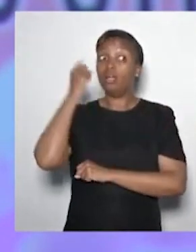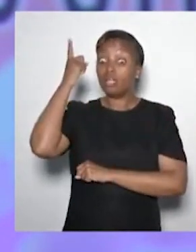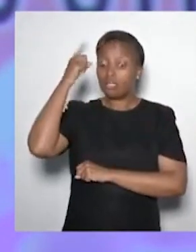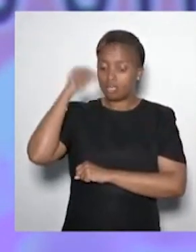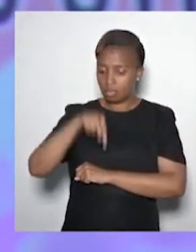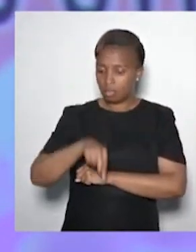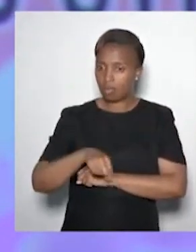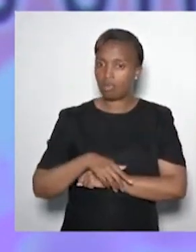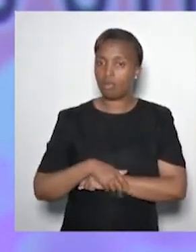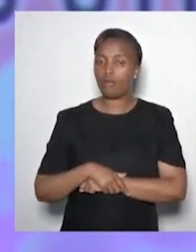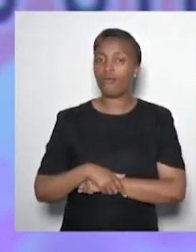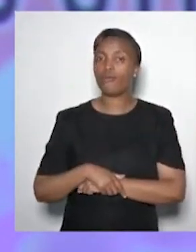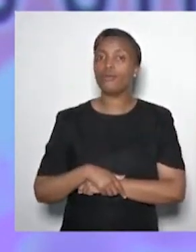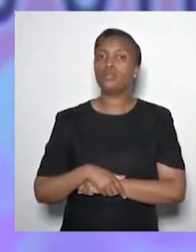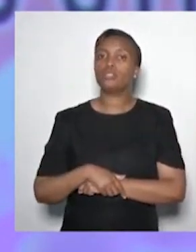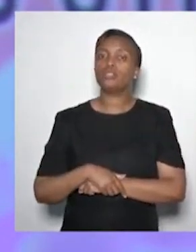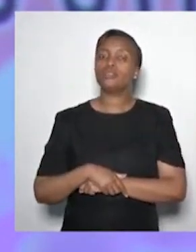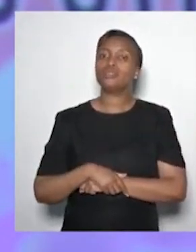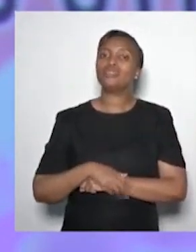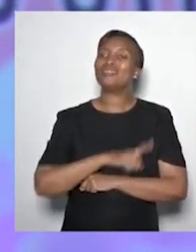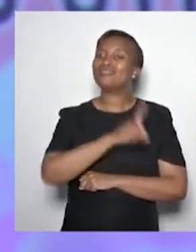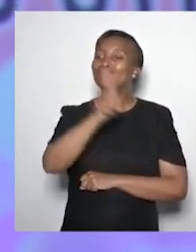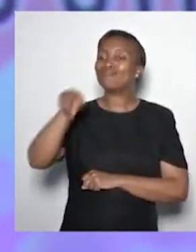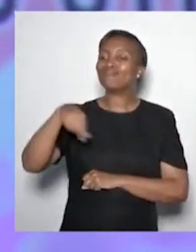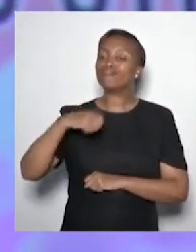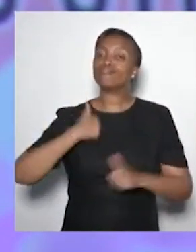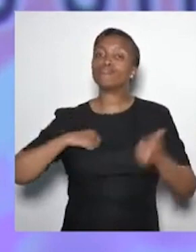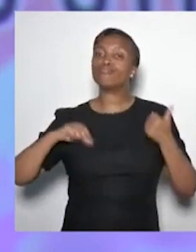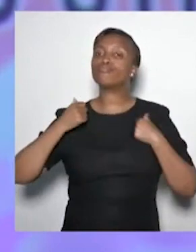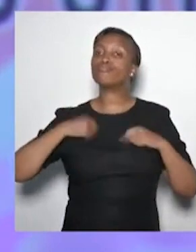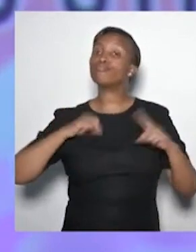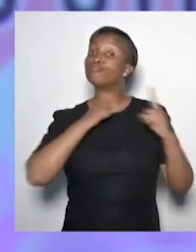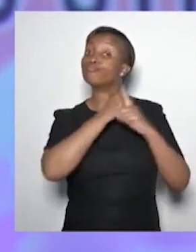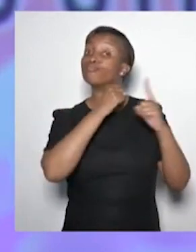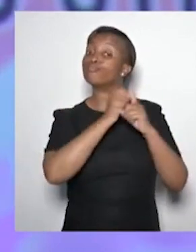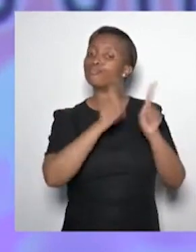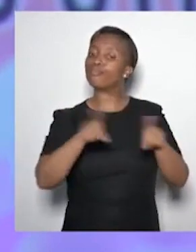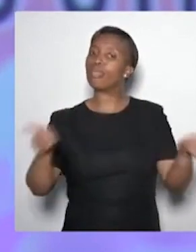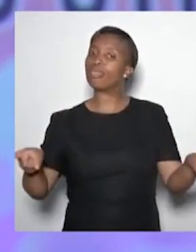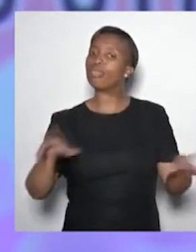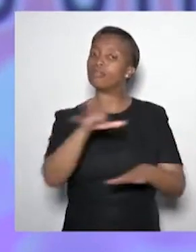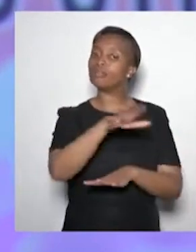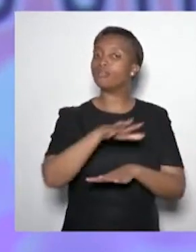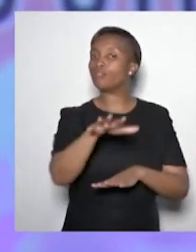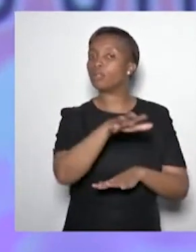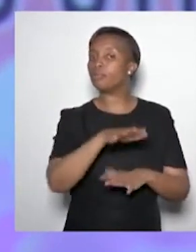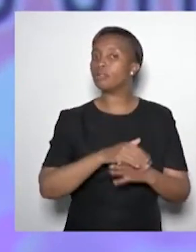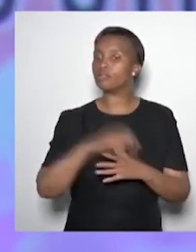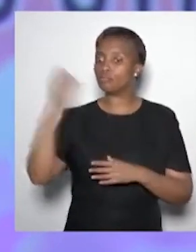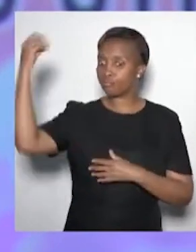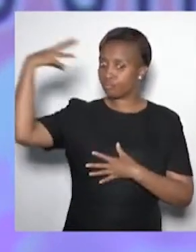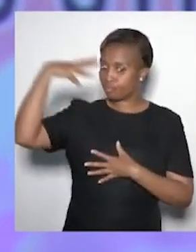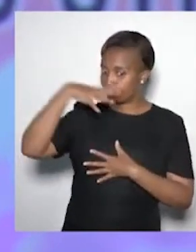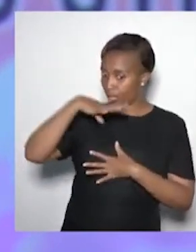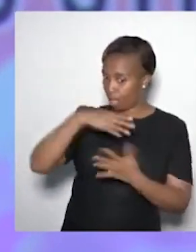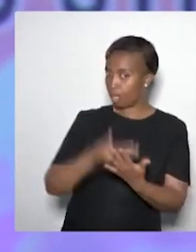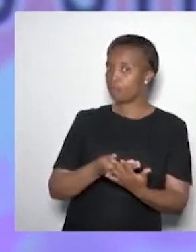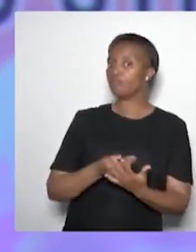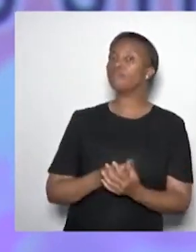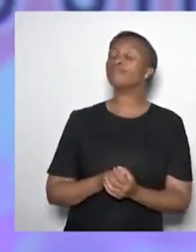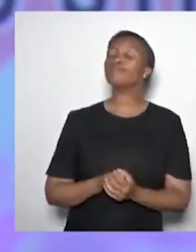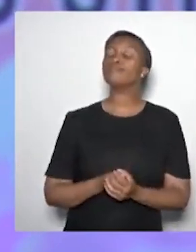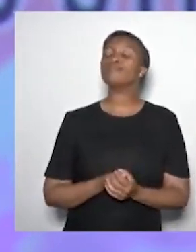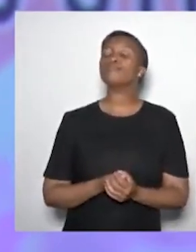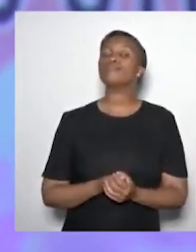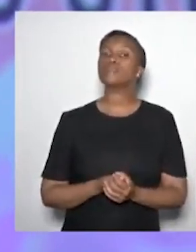that it's in us being activists in the different places where the light will shine.